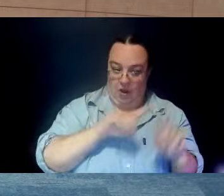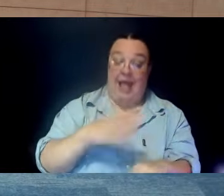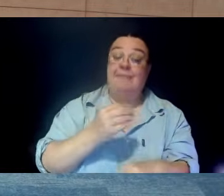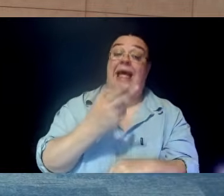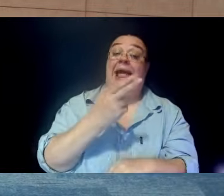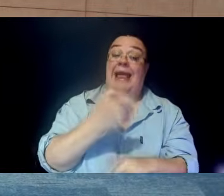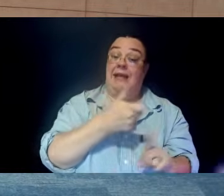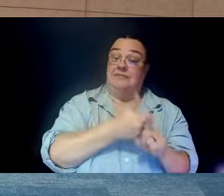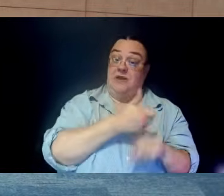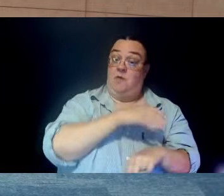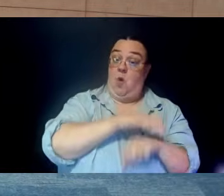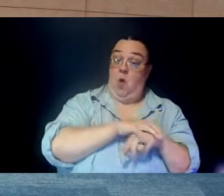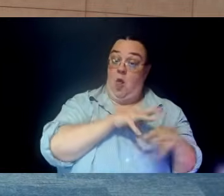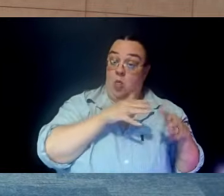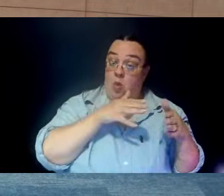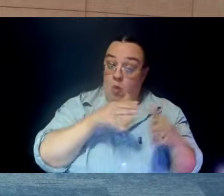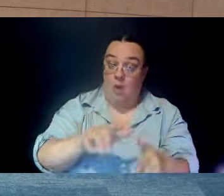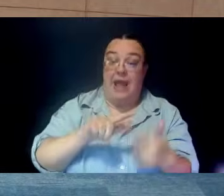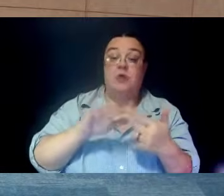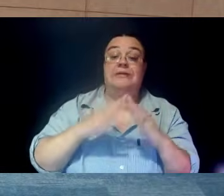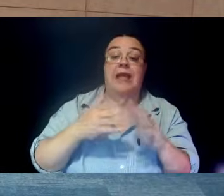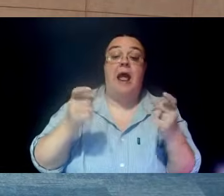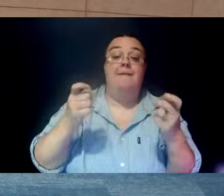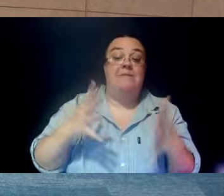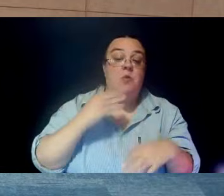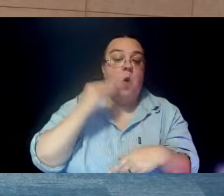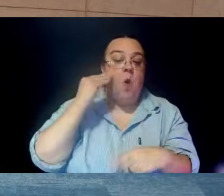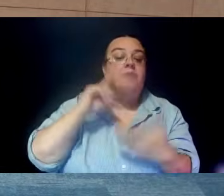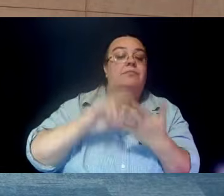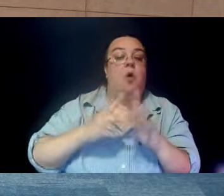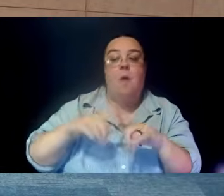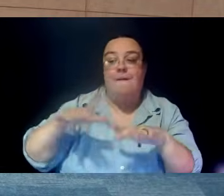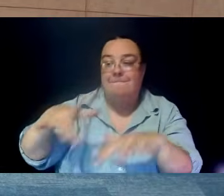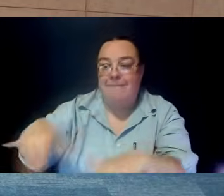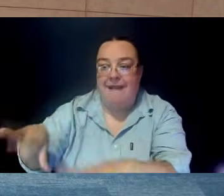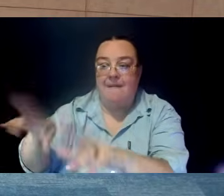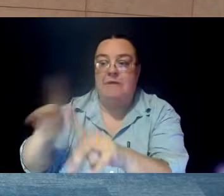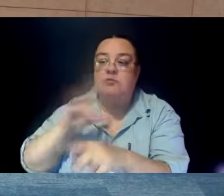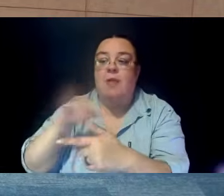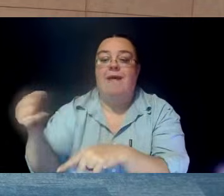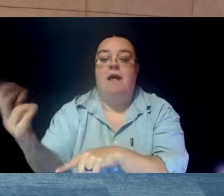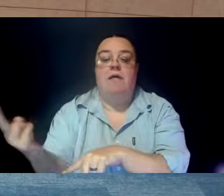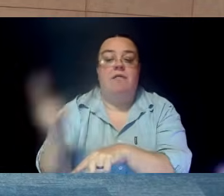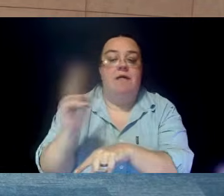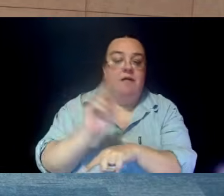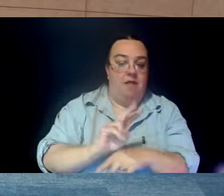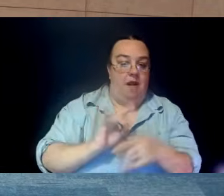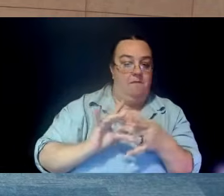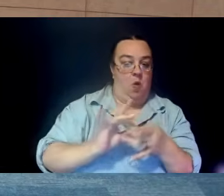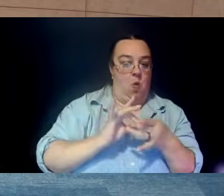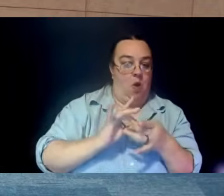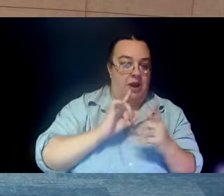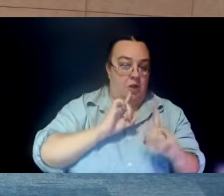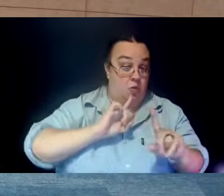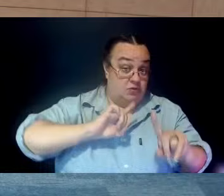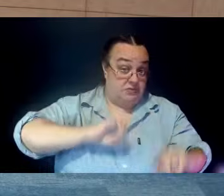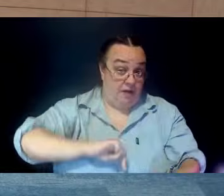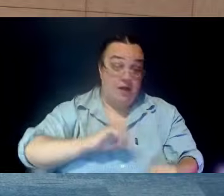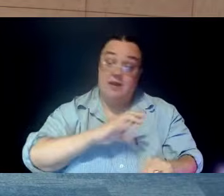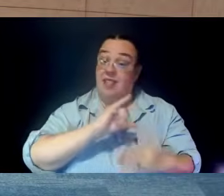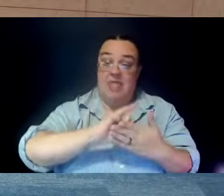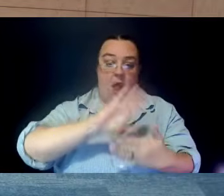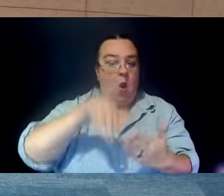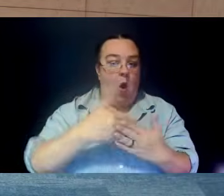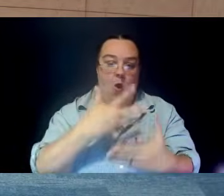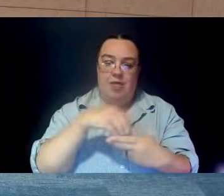way to the town administrator's home to pick him up so that they could come in and coordinate the response. And this is all within